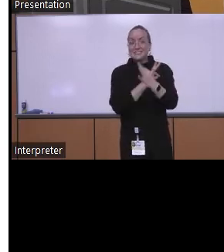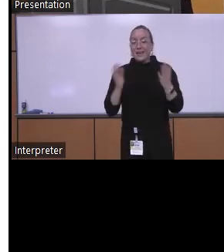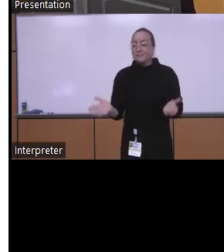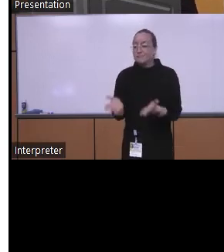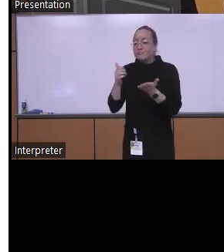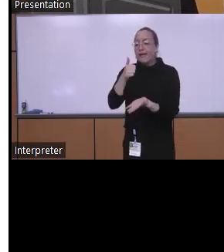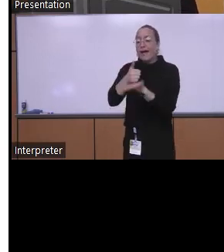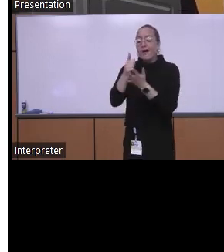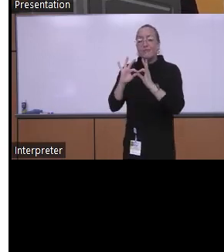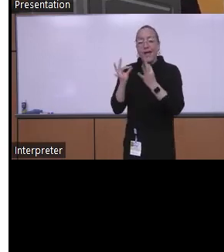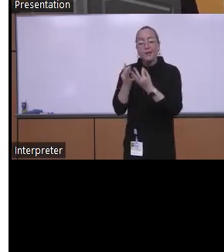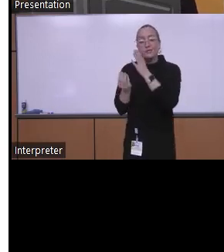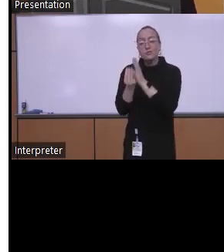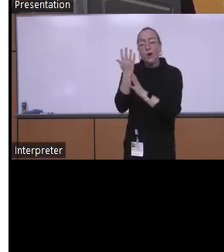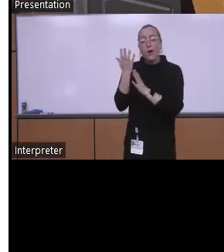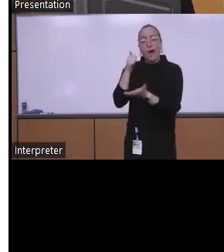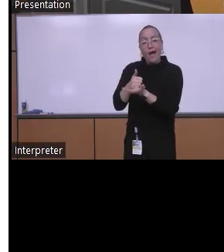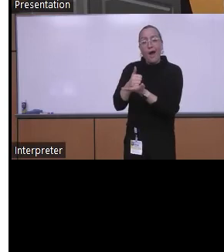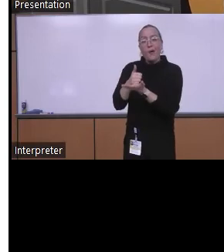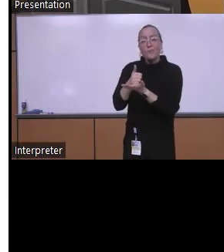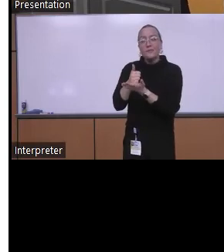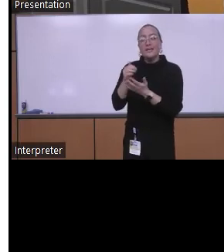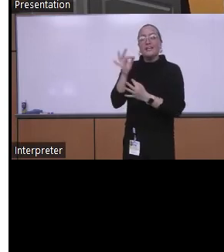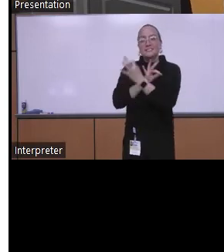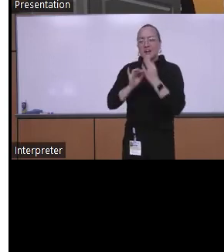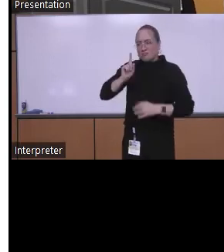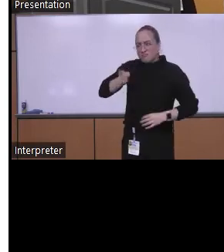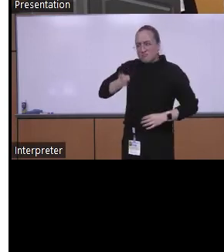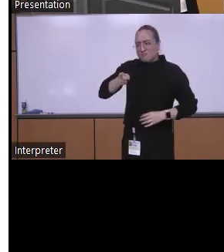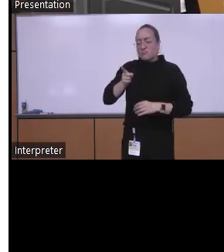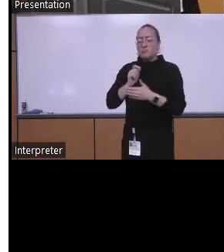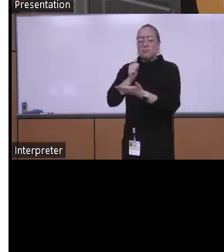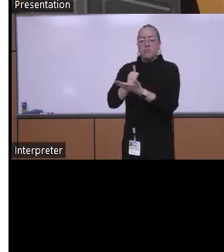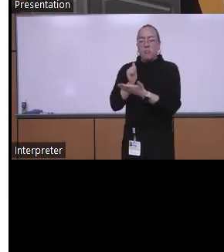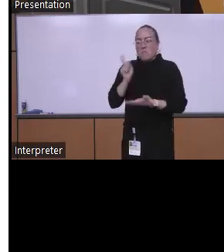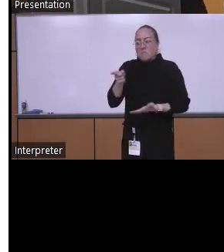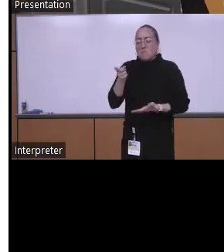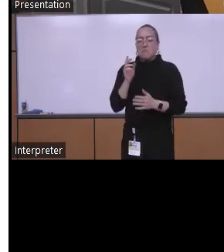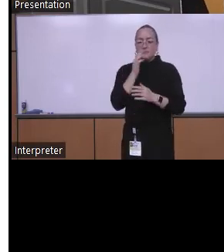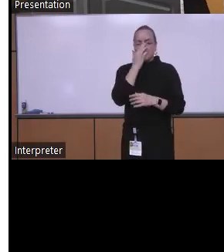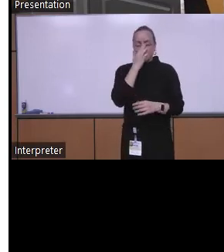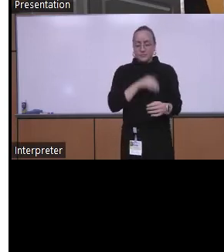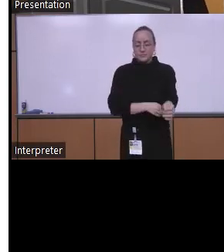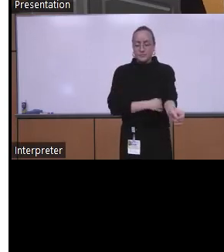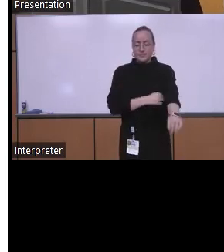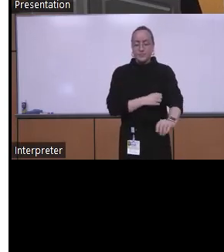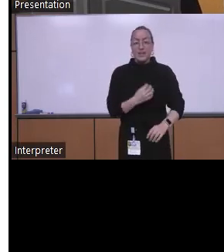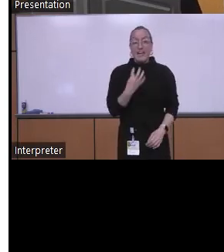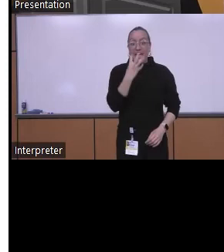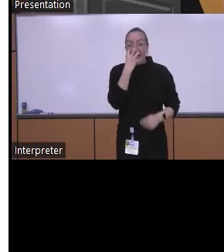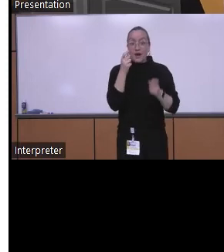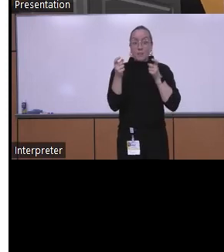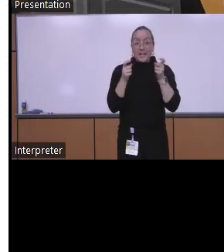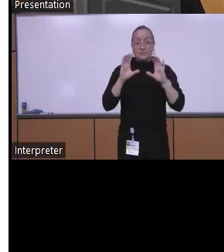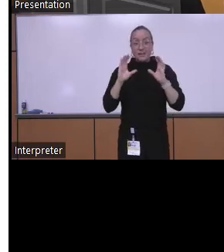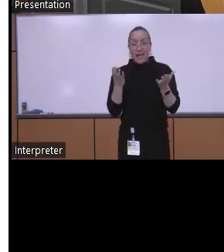to thrive and grow without coercive interventions? How many more anger management classes do parents need to